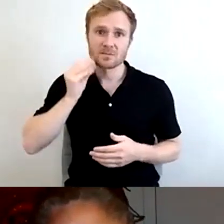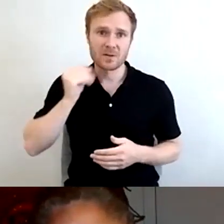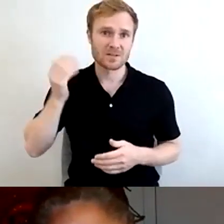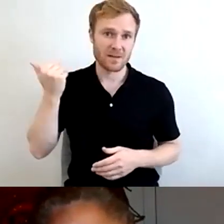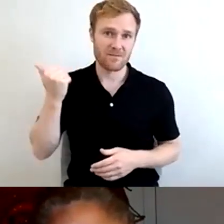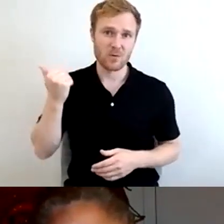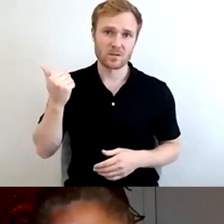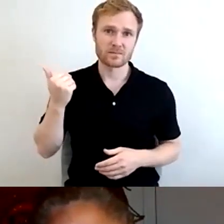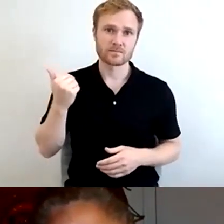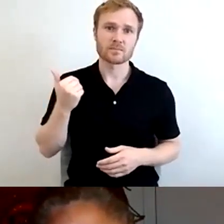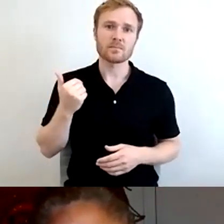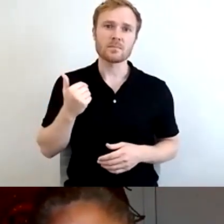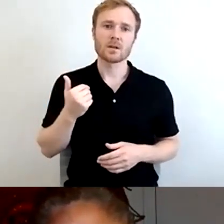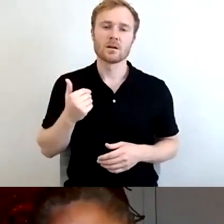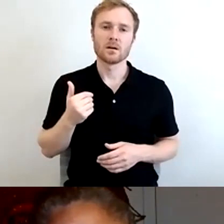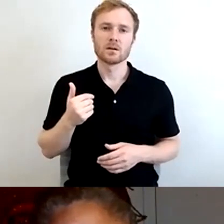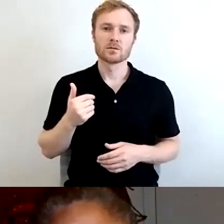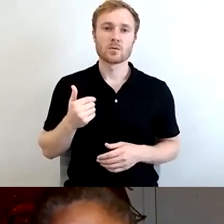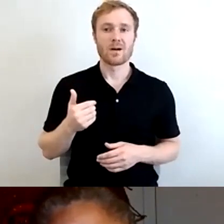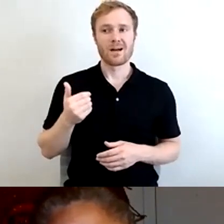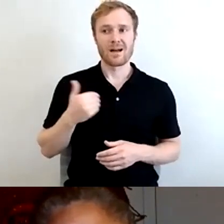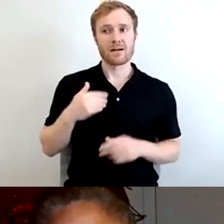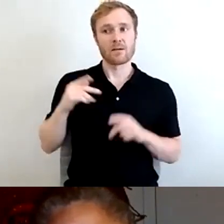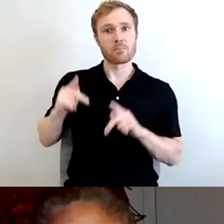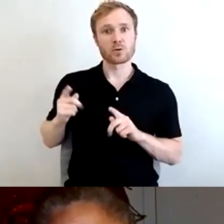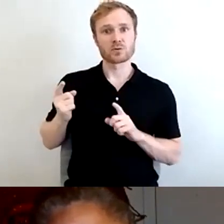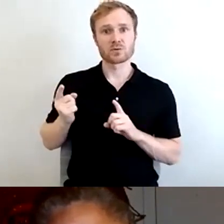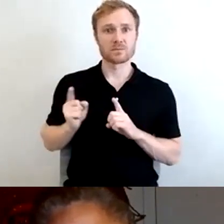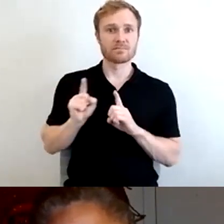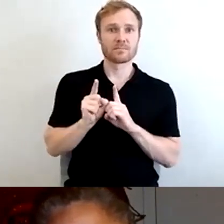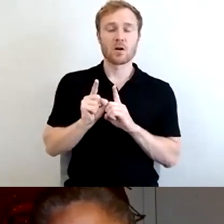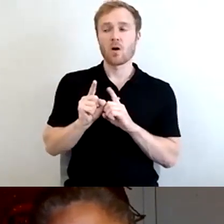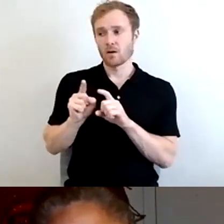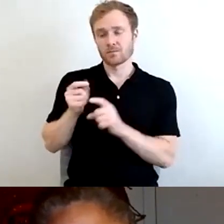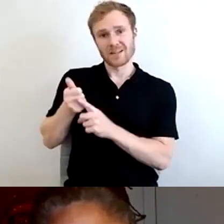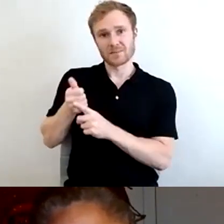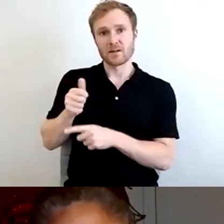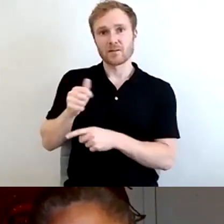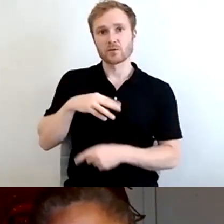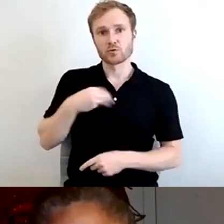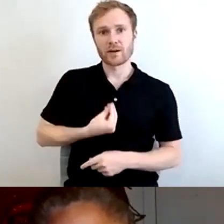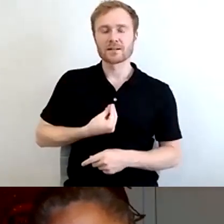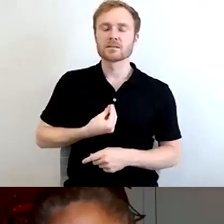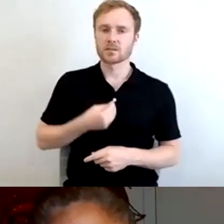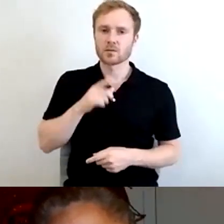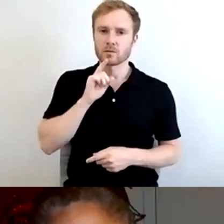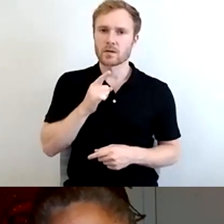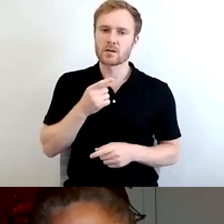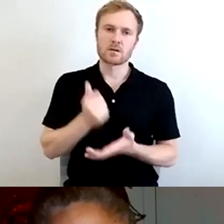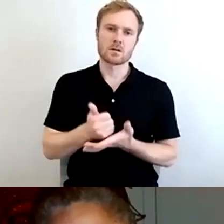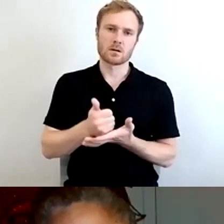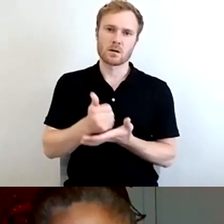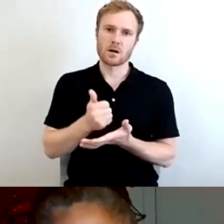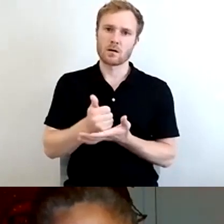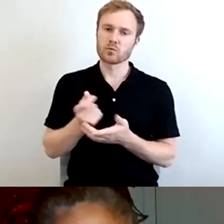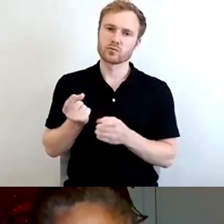So having somebody who is also trans is a big plus, to be there and go with you, just to